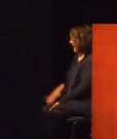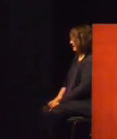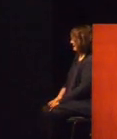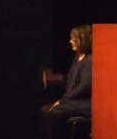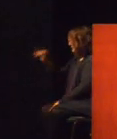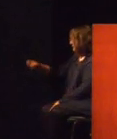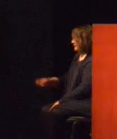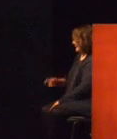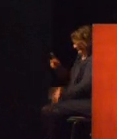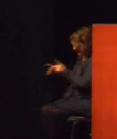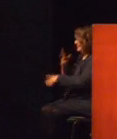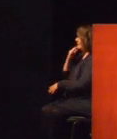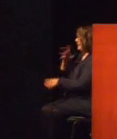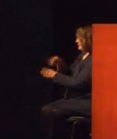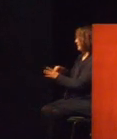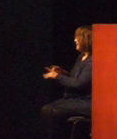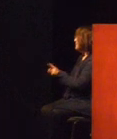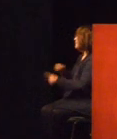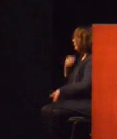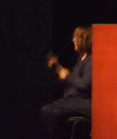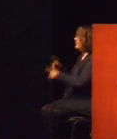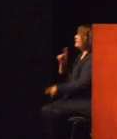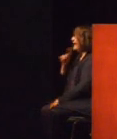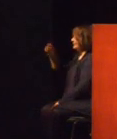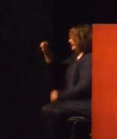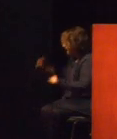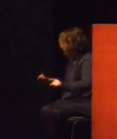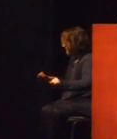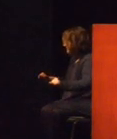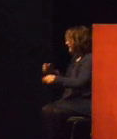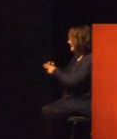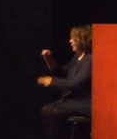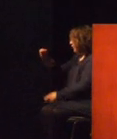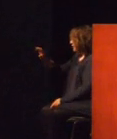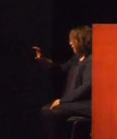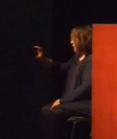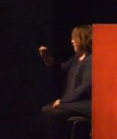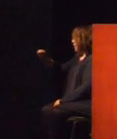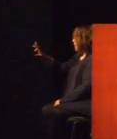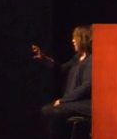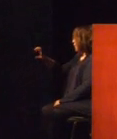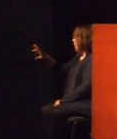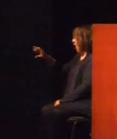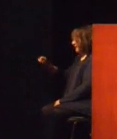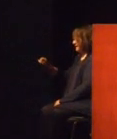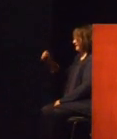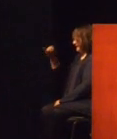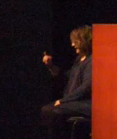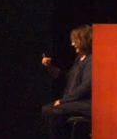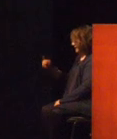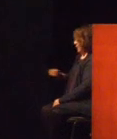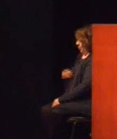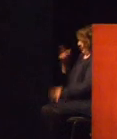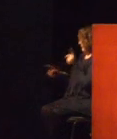There should be people of color involved. But white people actually can. It's called caucusing. And white people doing their own work actually is really